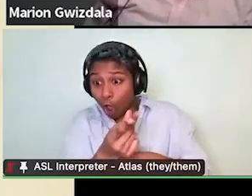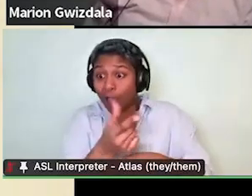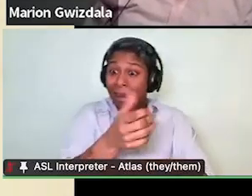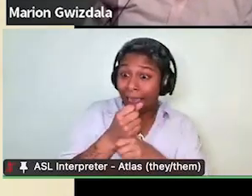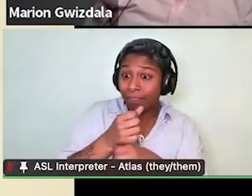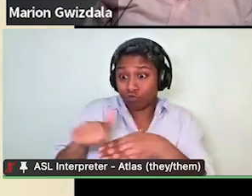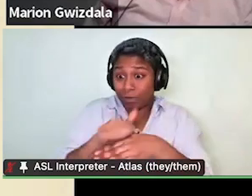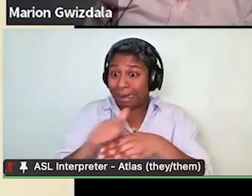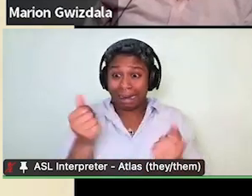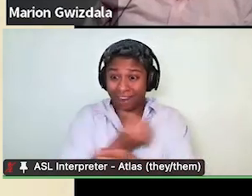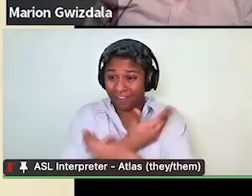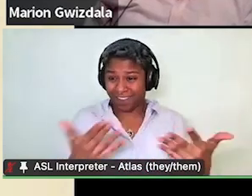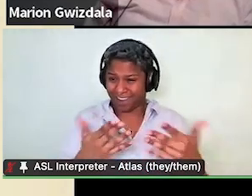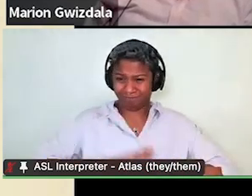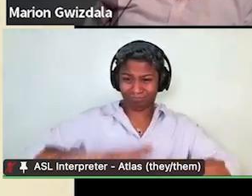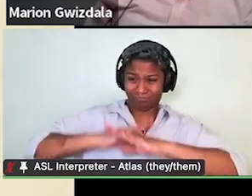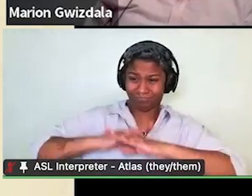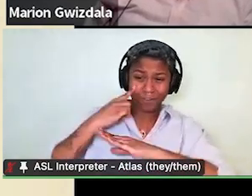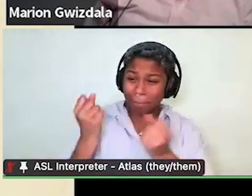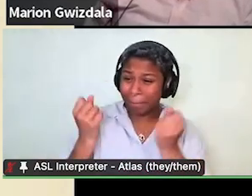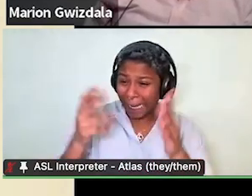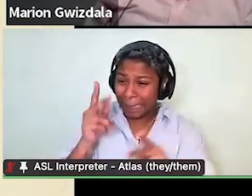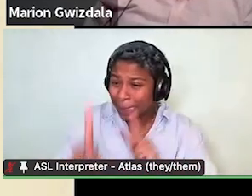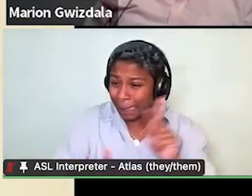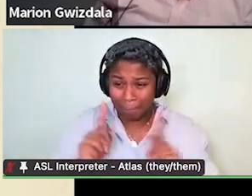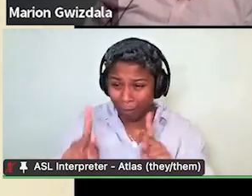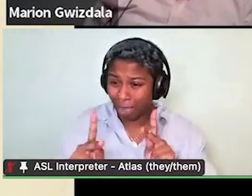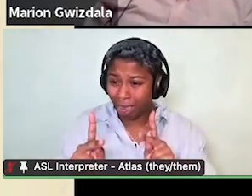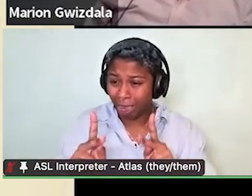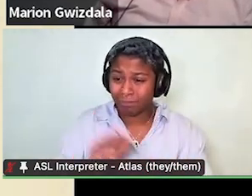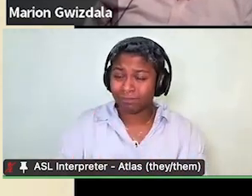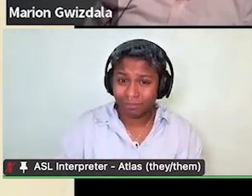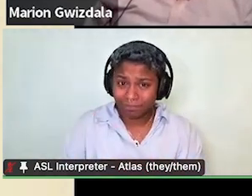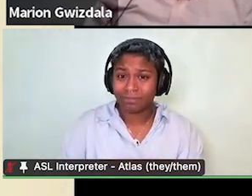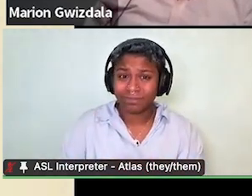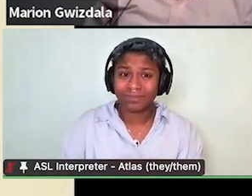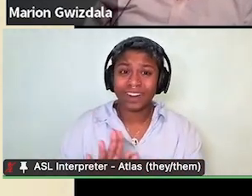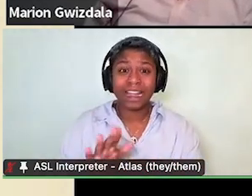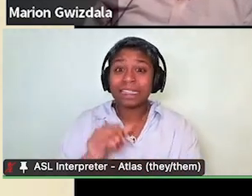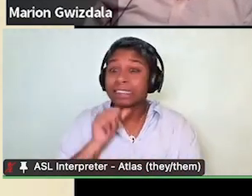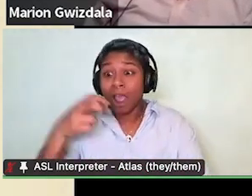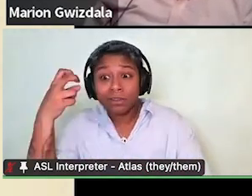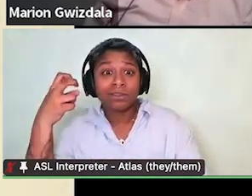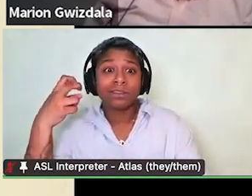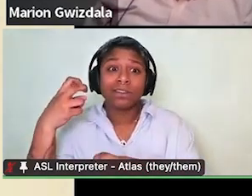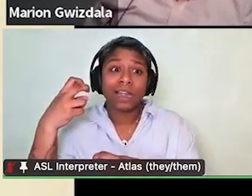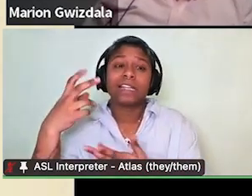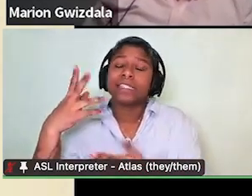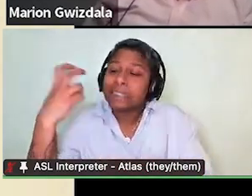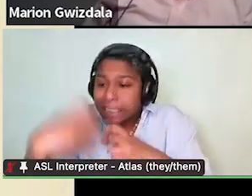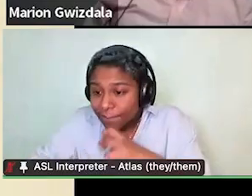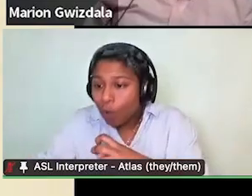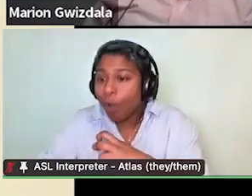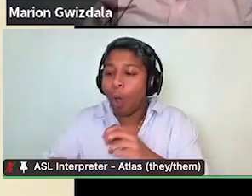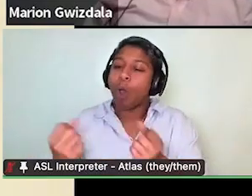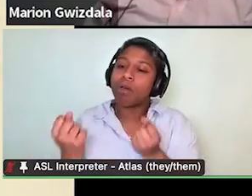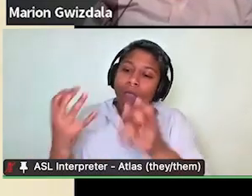not difficult to train a dog to do some of its work, and there's a lot of online resources